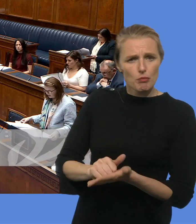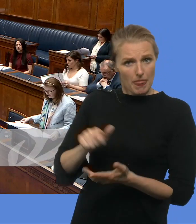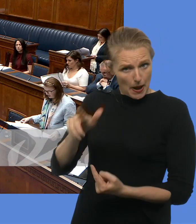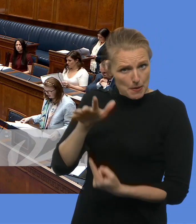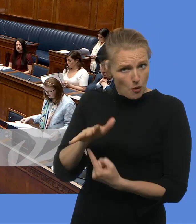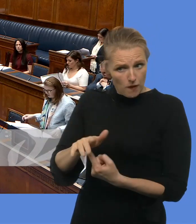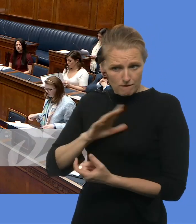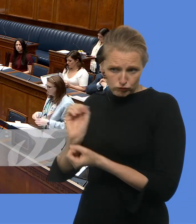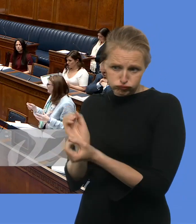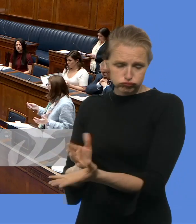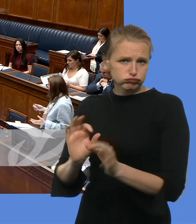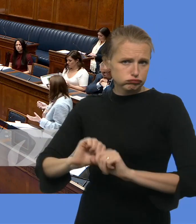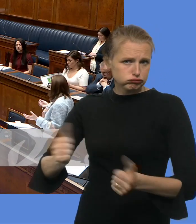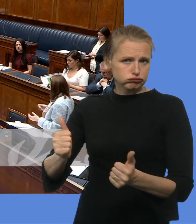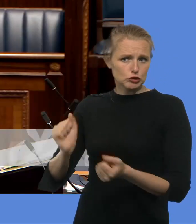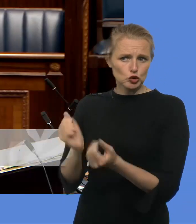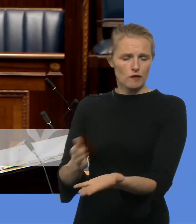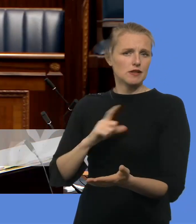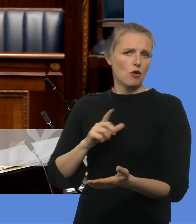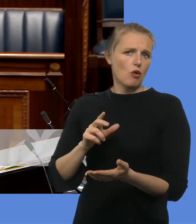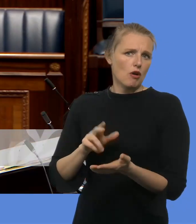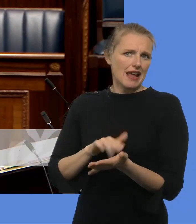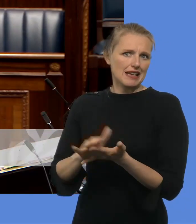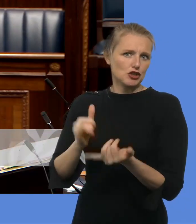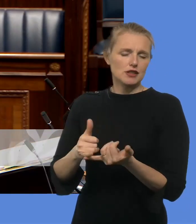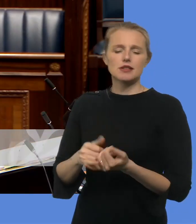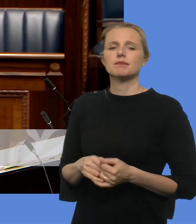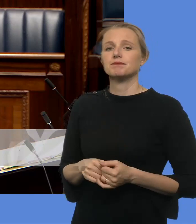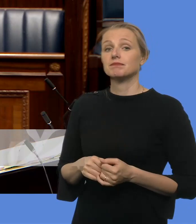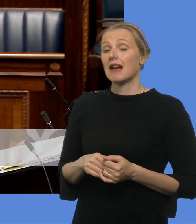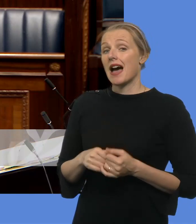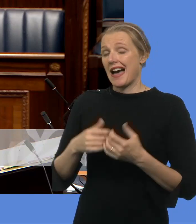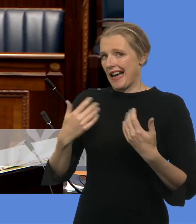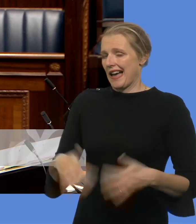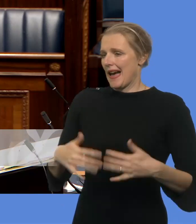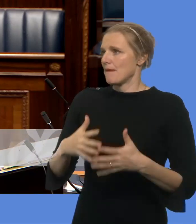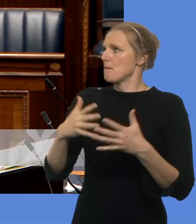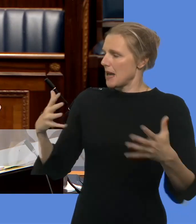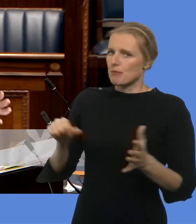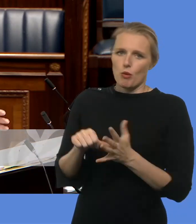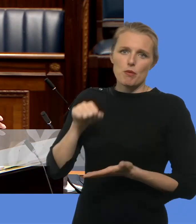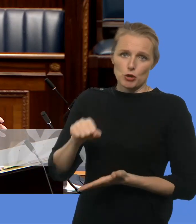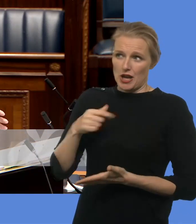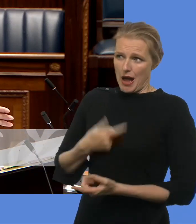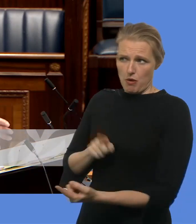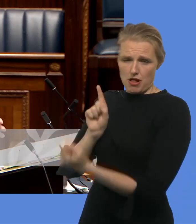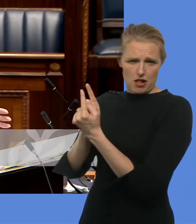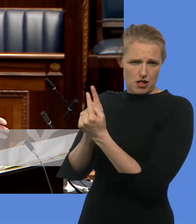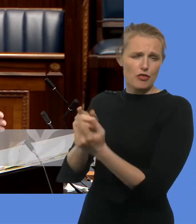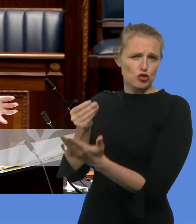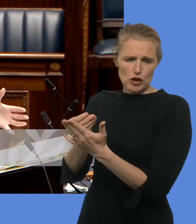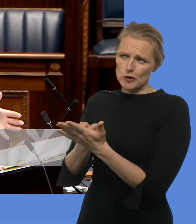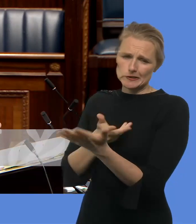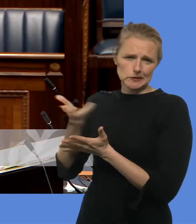the huge challenges facing our budget with the Treasury when I meet them. I have impressed upon